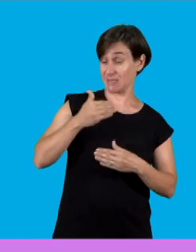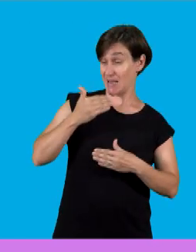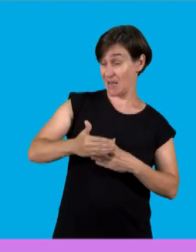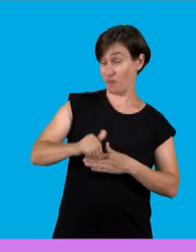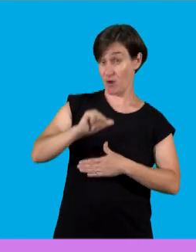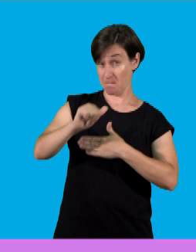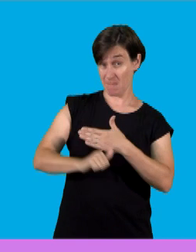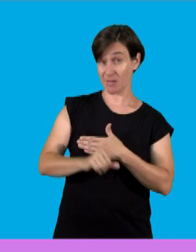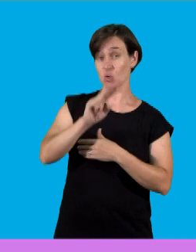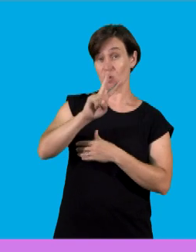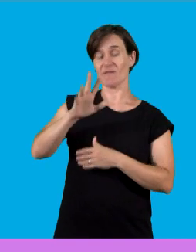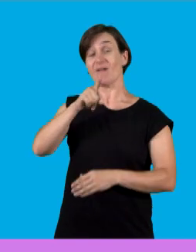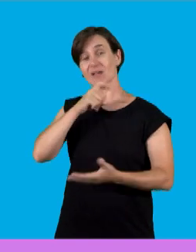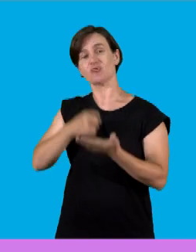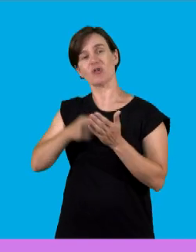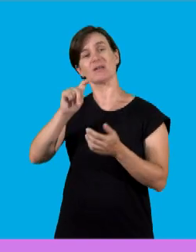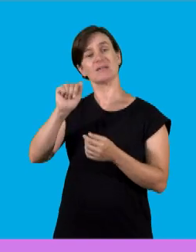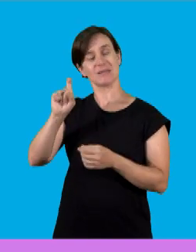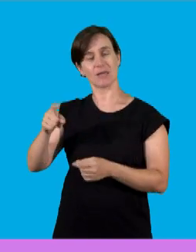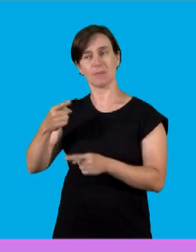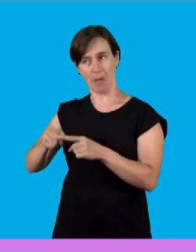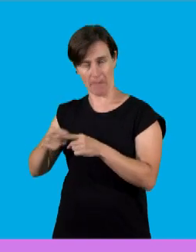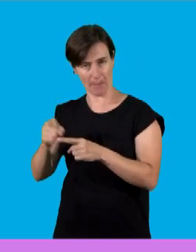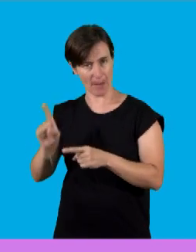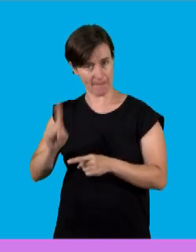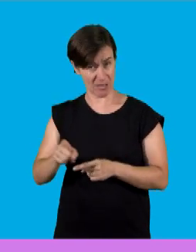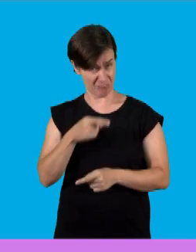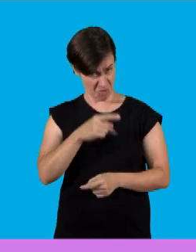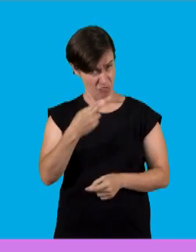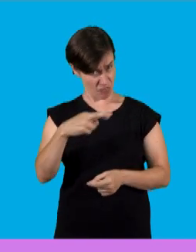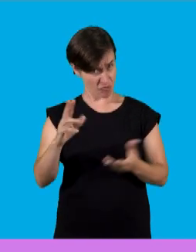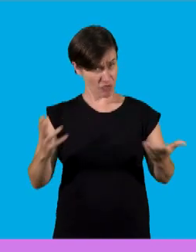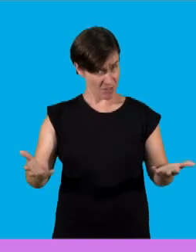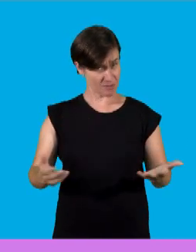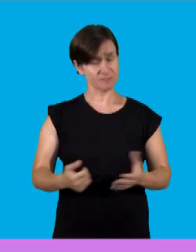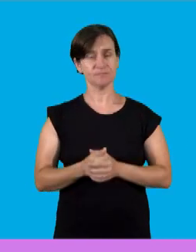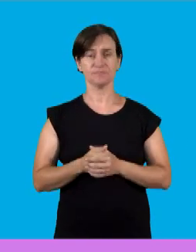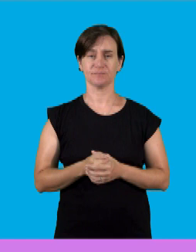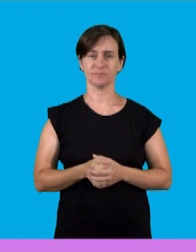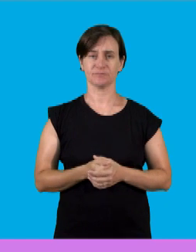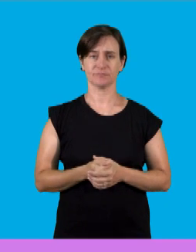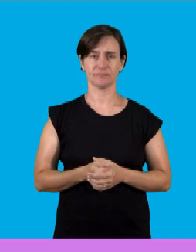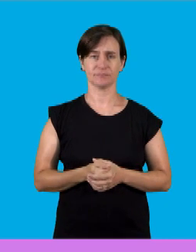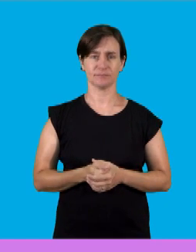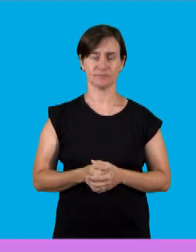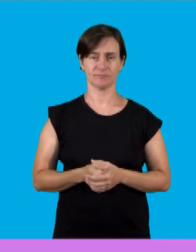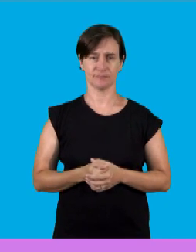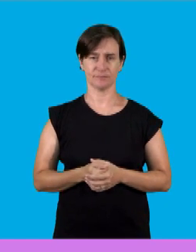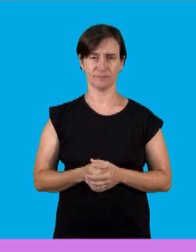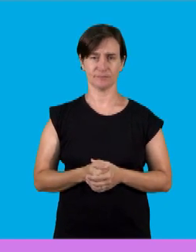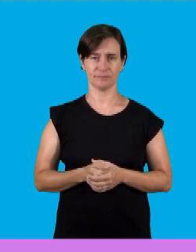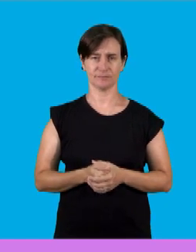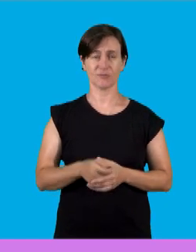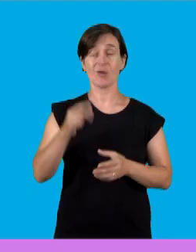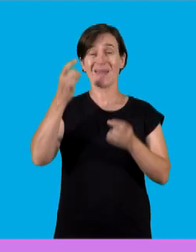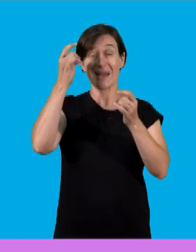paying 25,000 rand monthly towards tax, and that is what we need to establish now. Okay, now let's quickly look at what